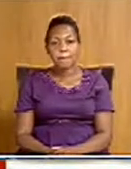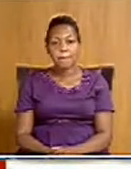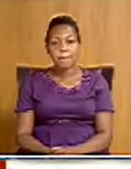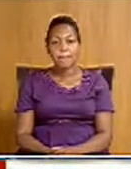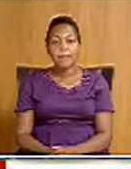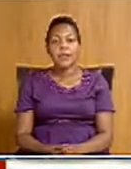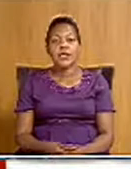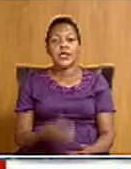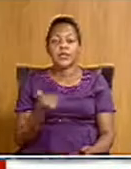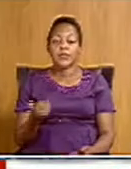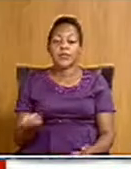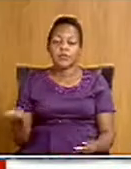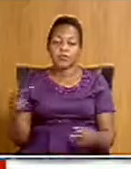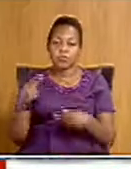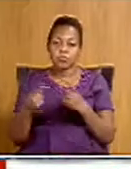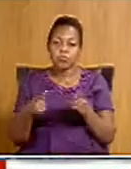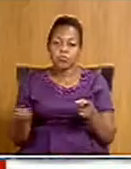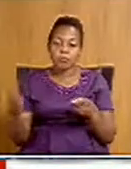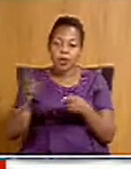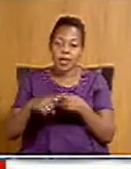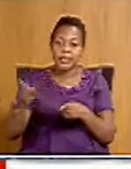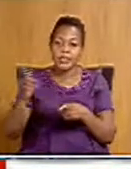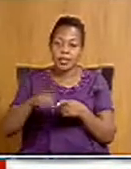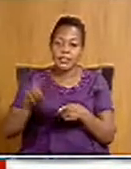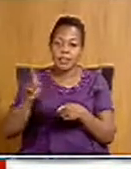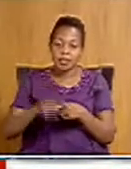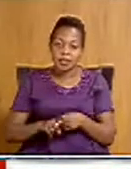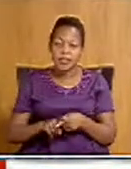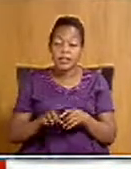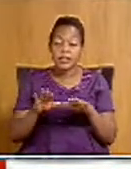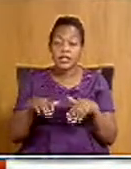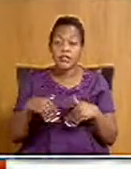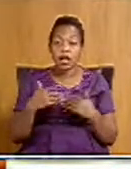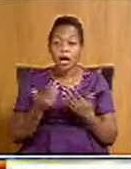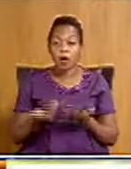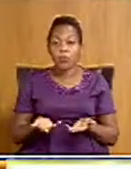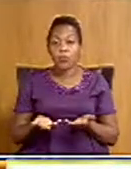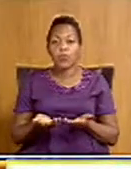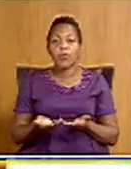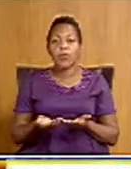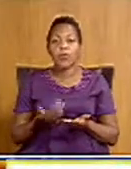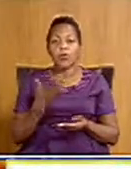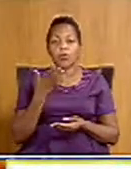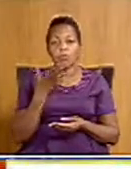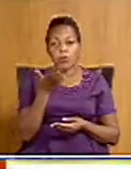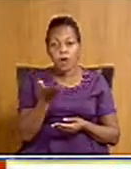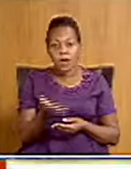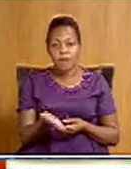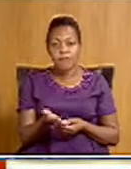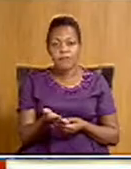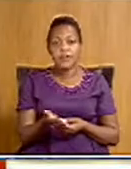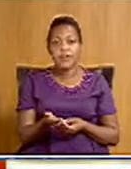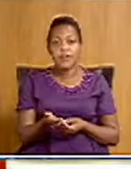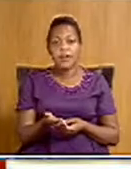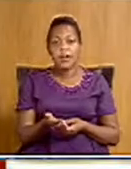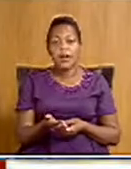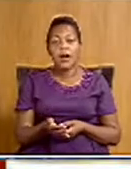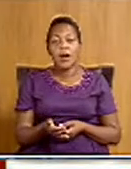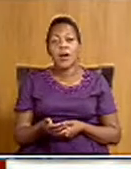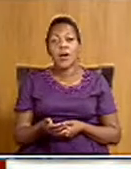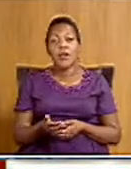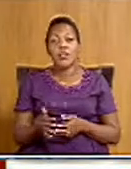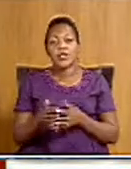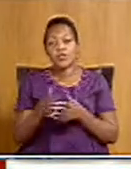They have been adding other states ever since. That is how you now have the mighty